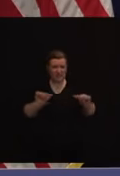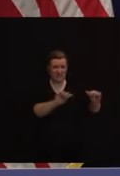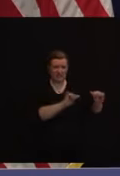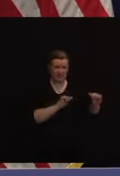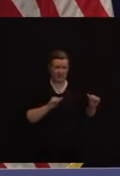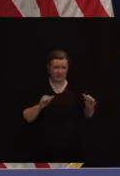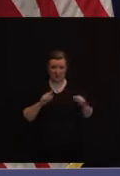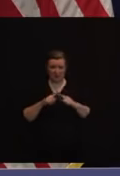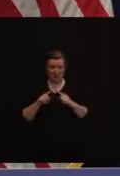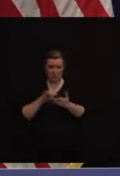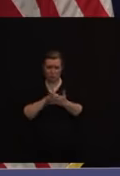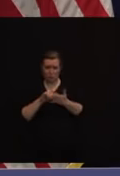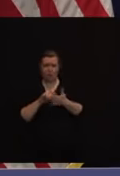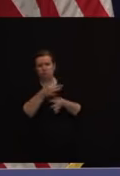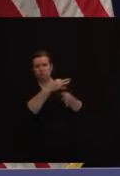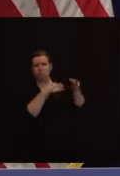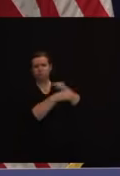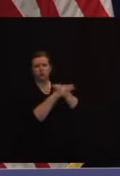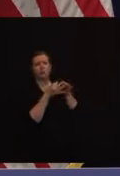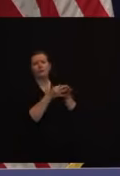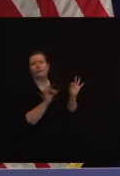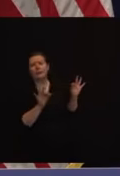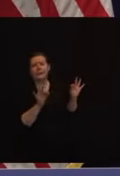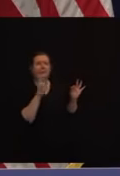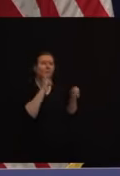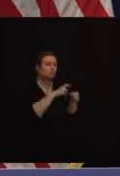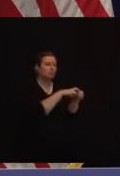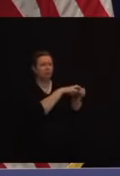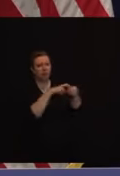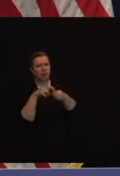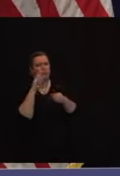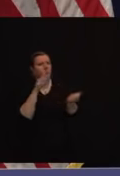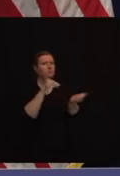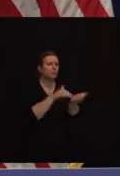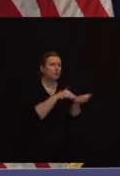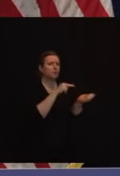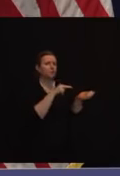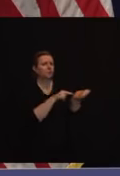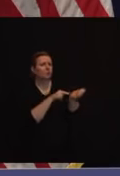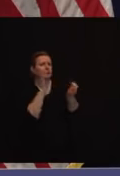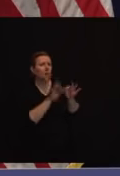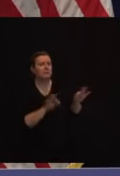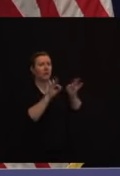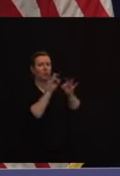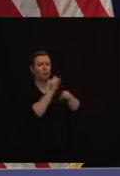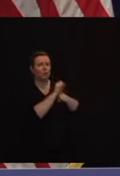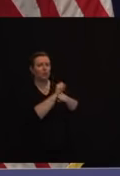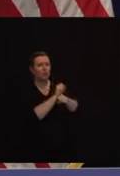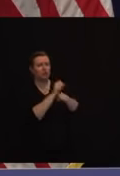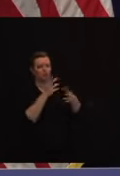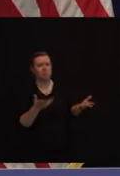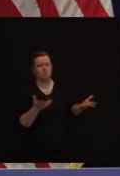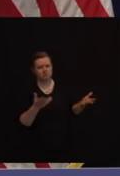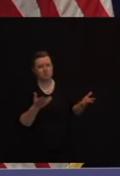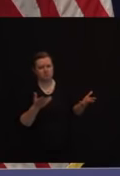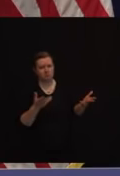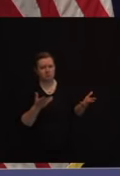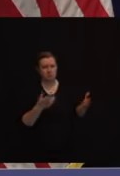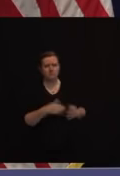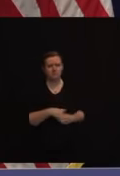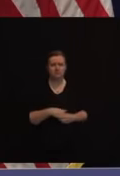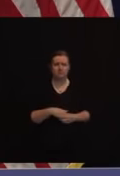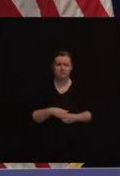Uber services. I was just wondering how his plan differs from the plan that you guys implemented with SEPTA when you guys decided to start disinfecting